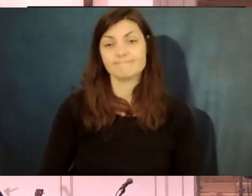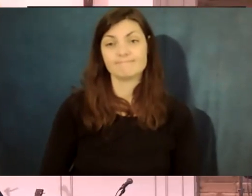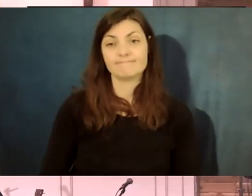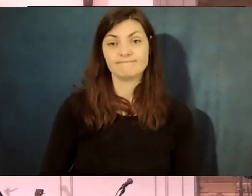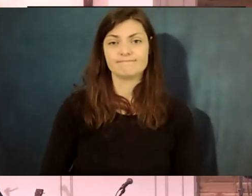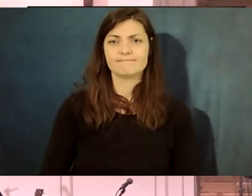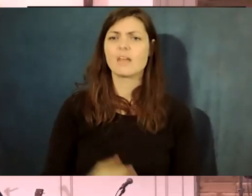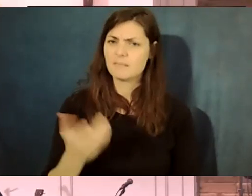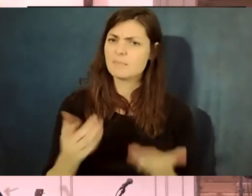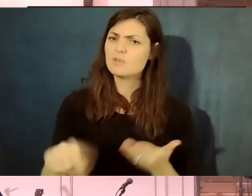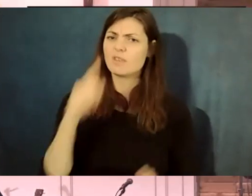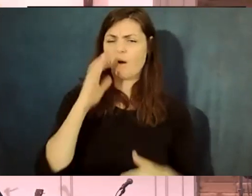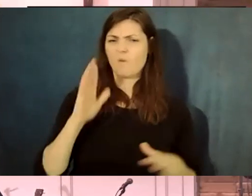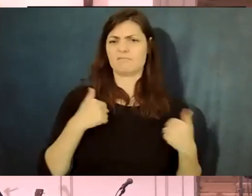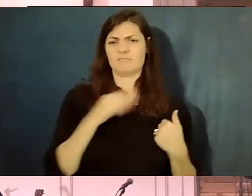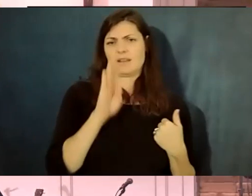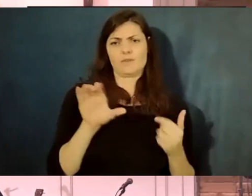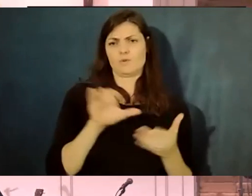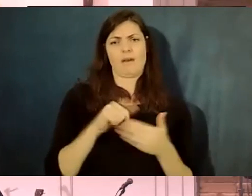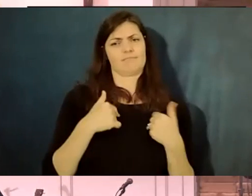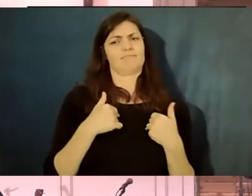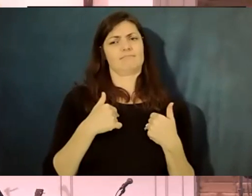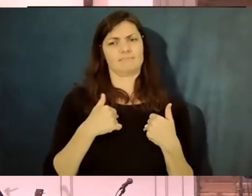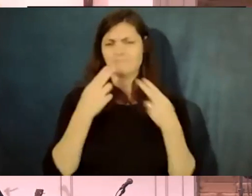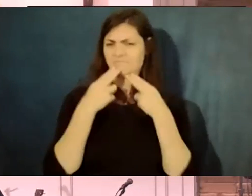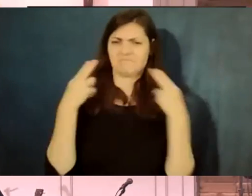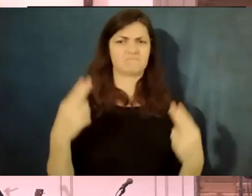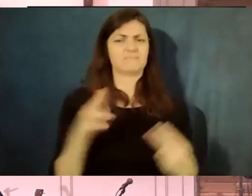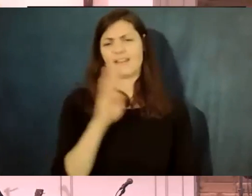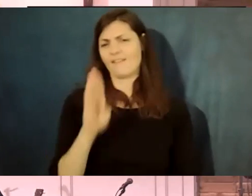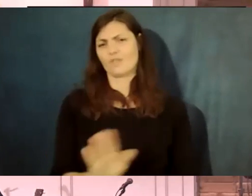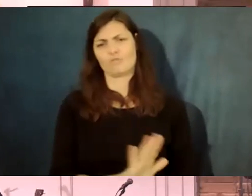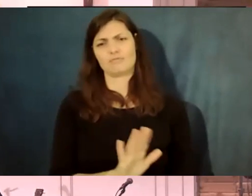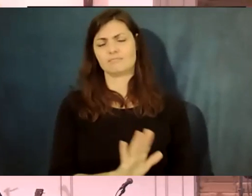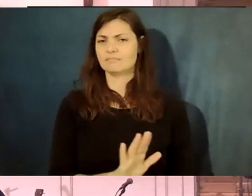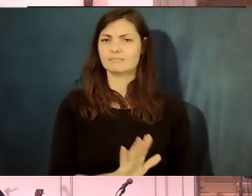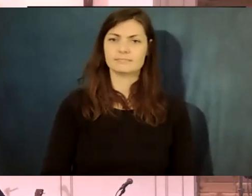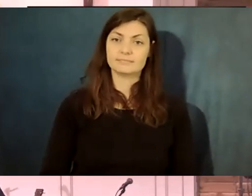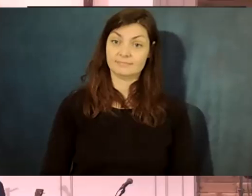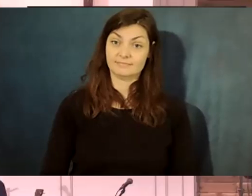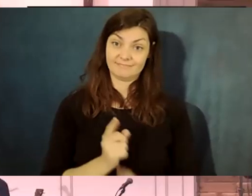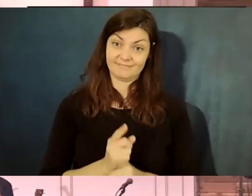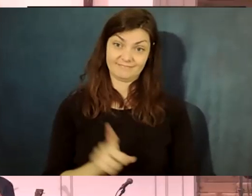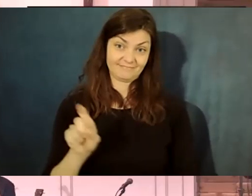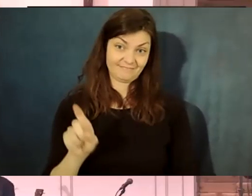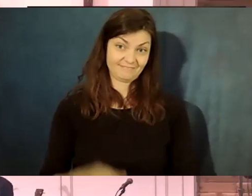He said, but we would never do that, right? We would never find ourselves in this place.